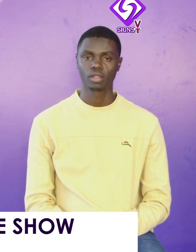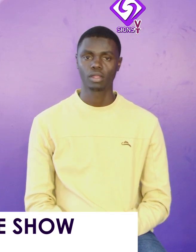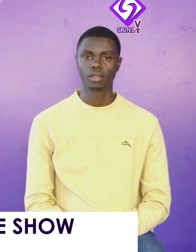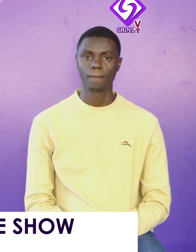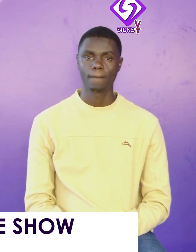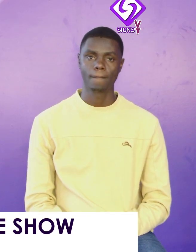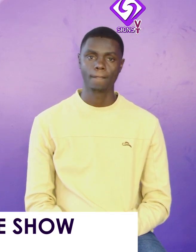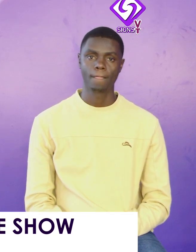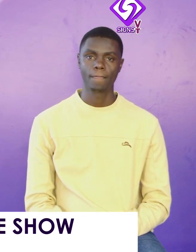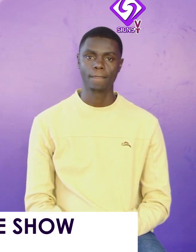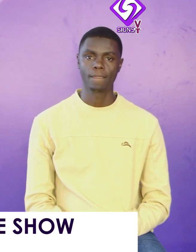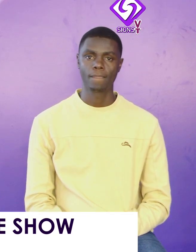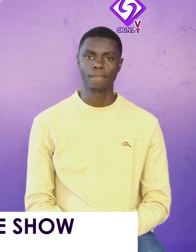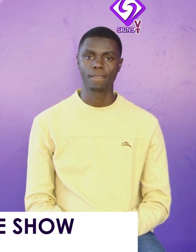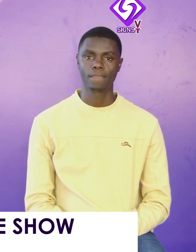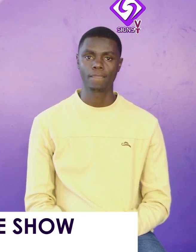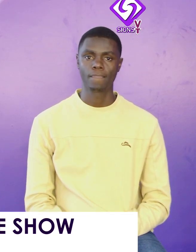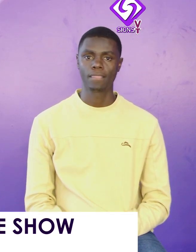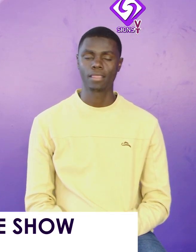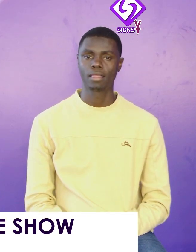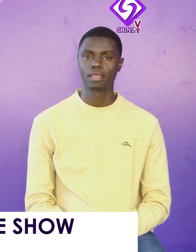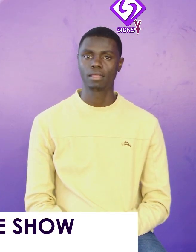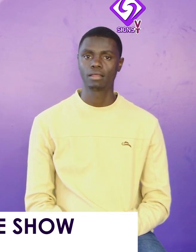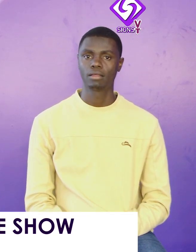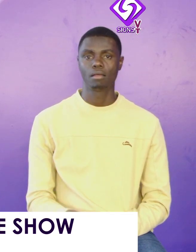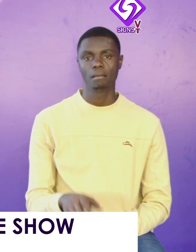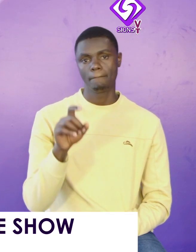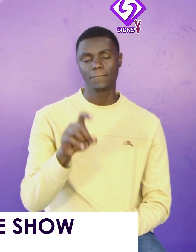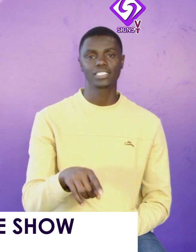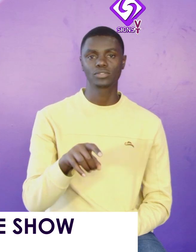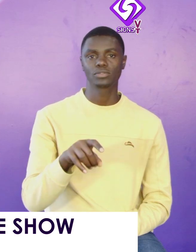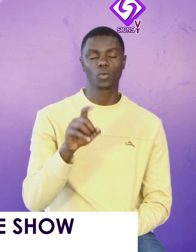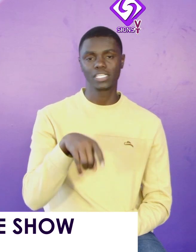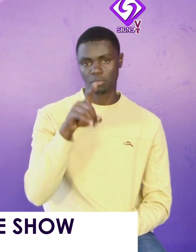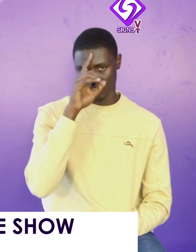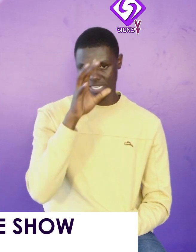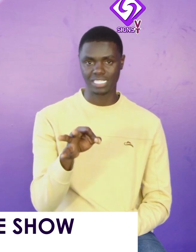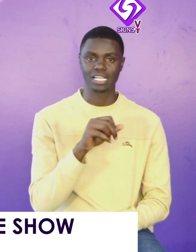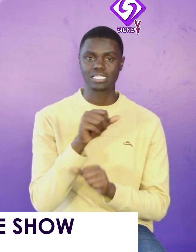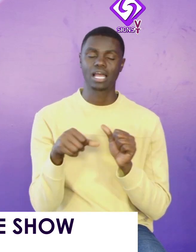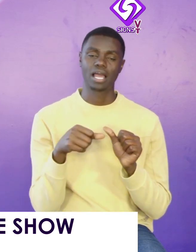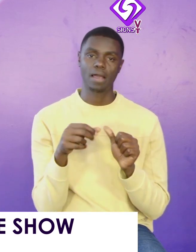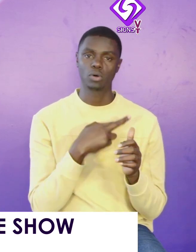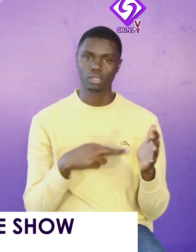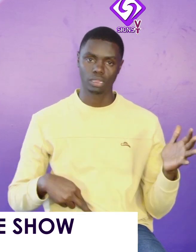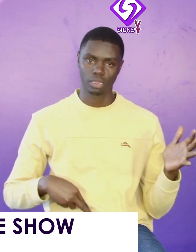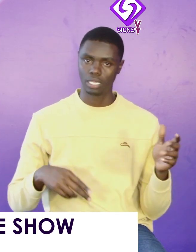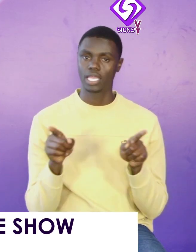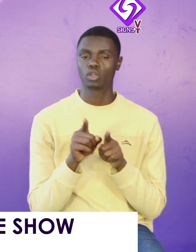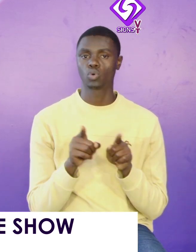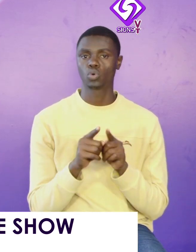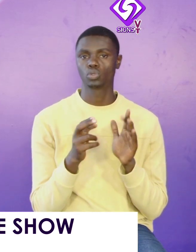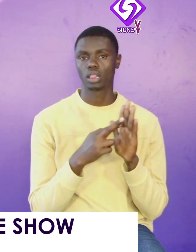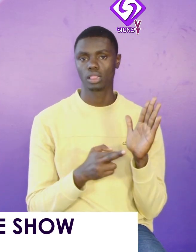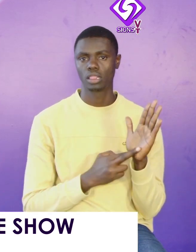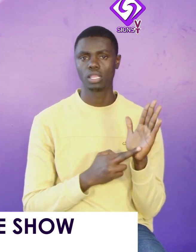should be concerned, should be taken very, very seriously. A doctrine that discourages you from